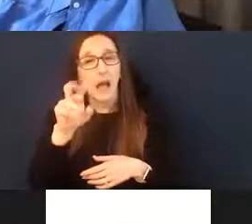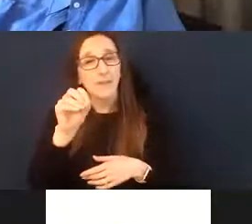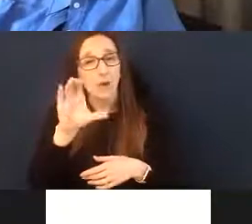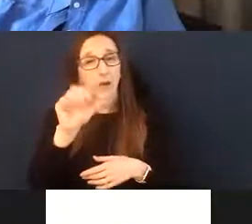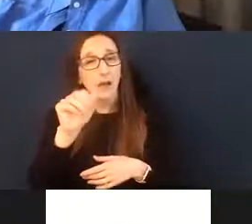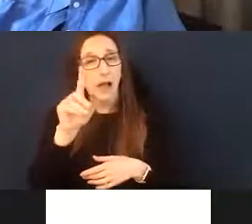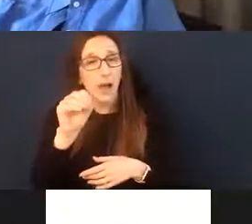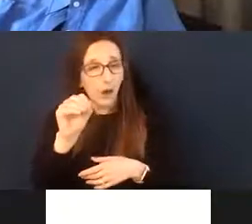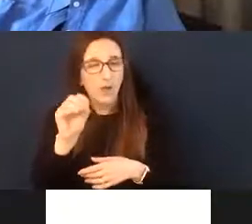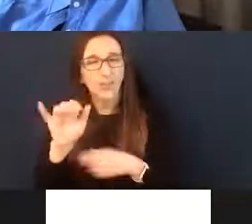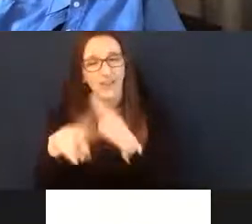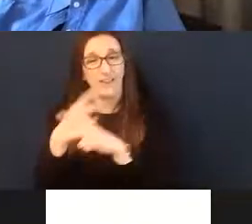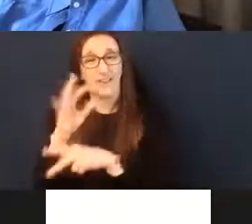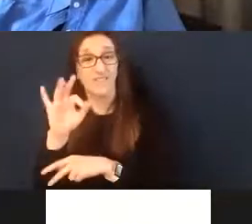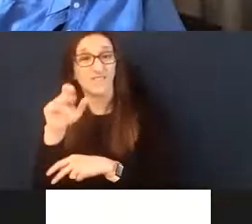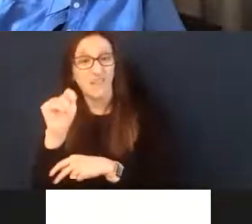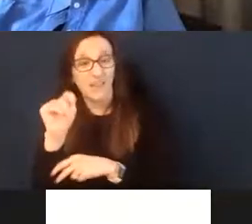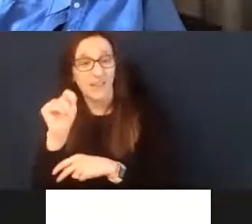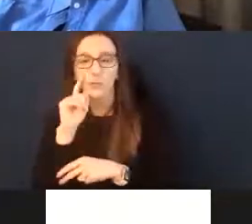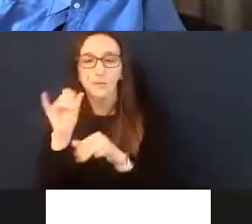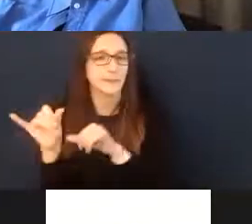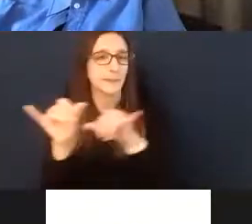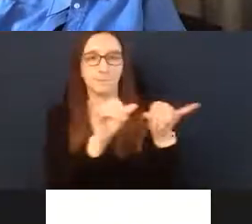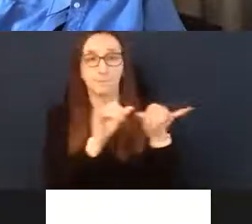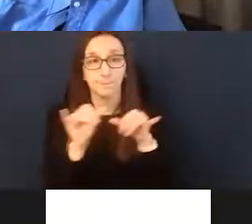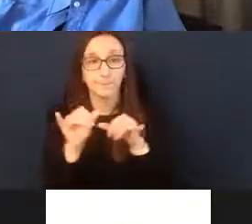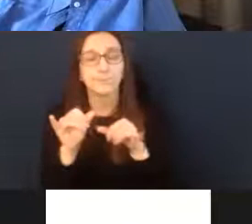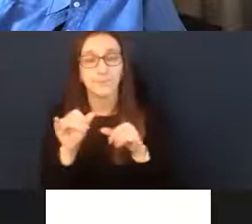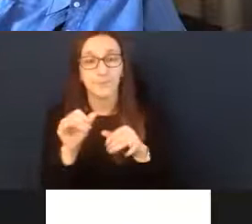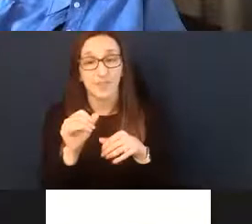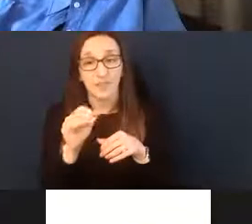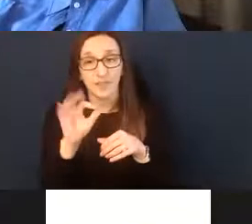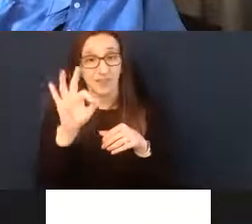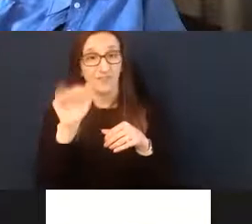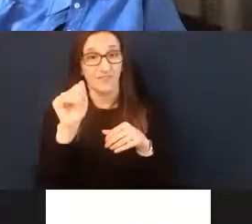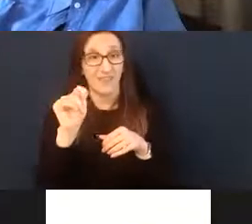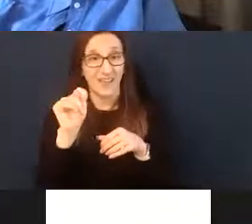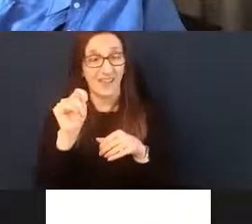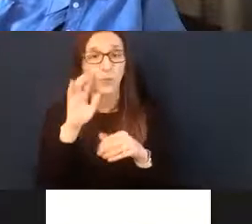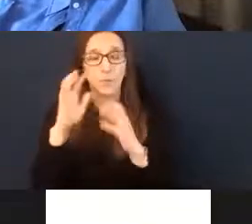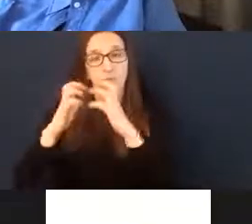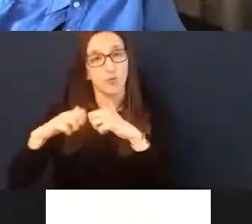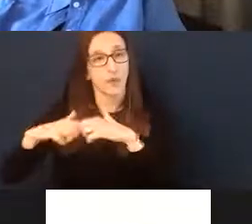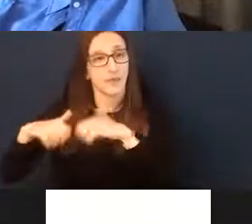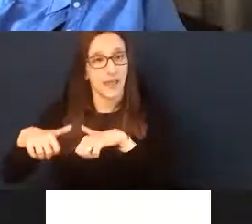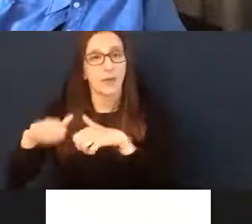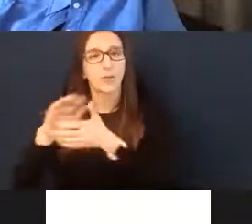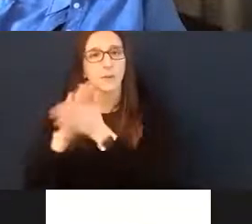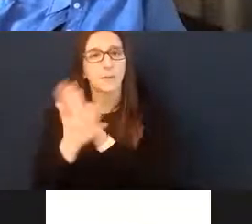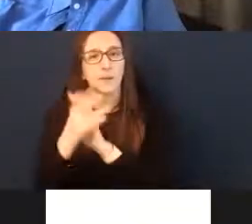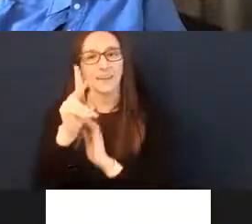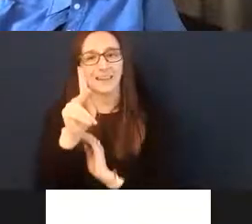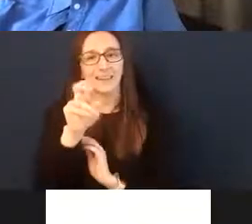do the same thing in the keto diet. So the avocado or the fat will be broken down into something called